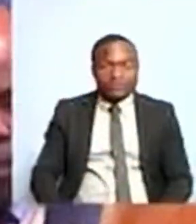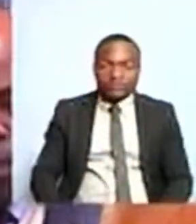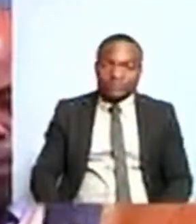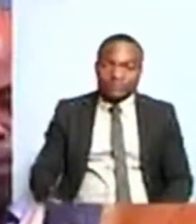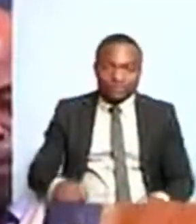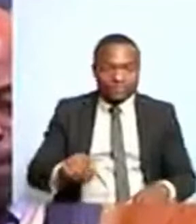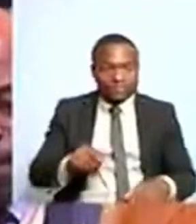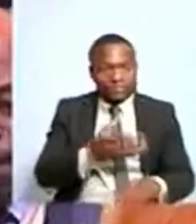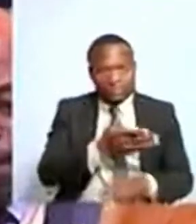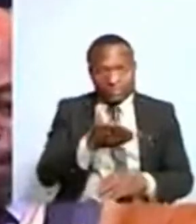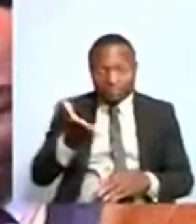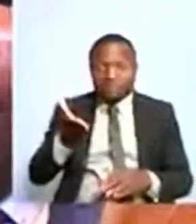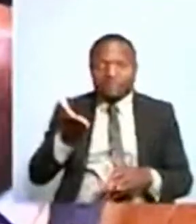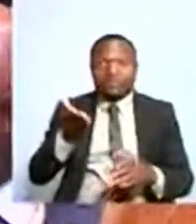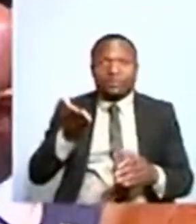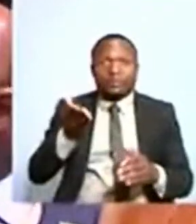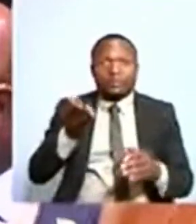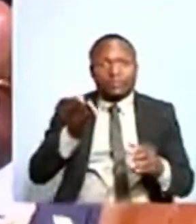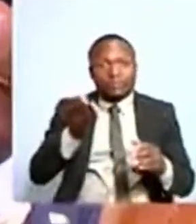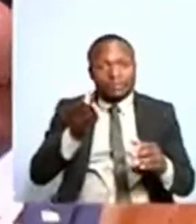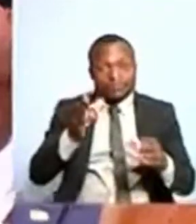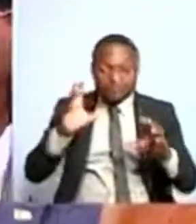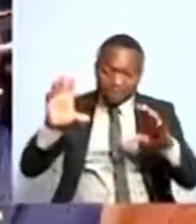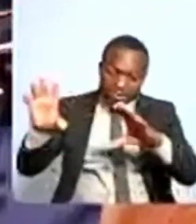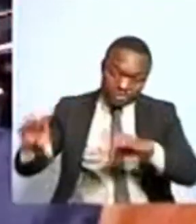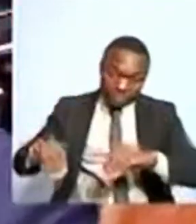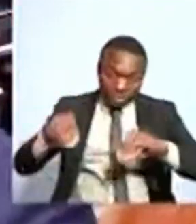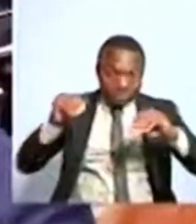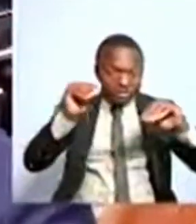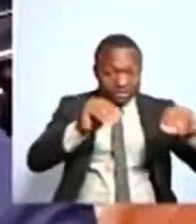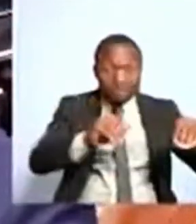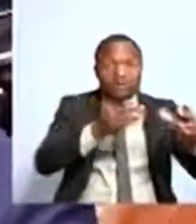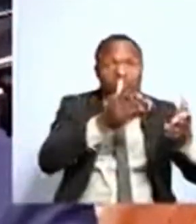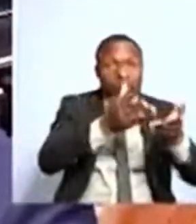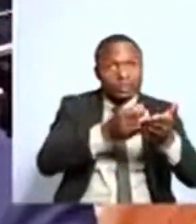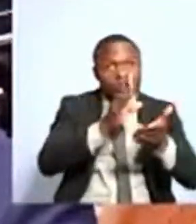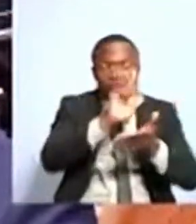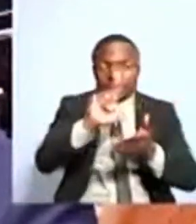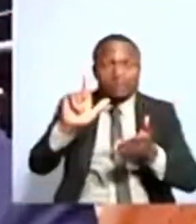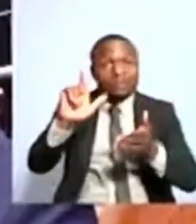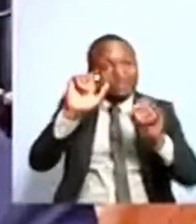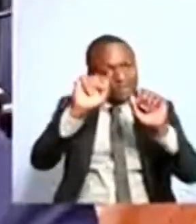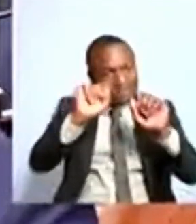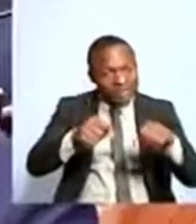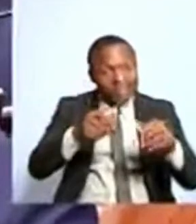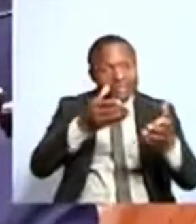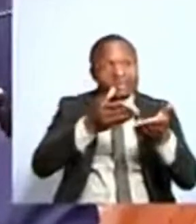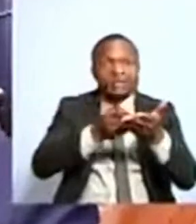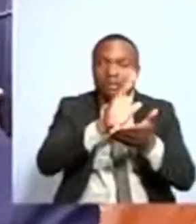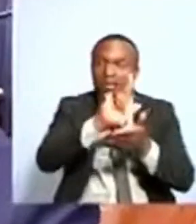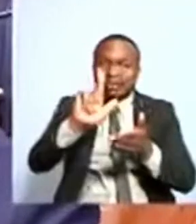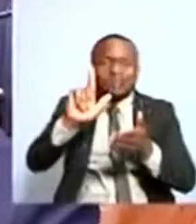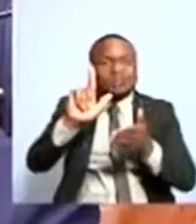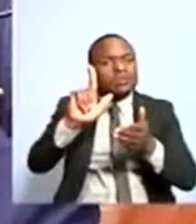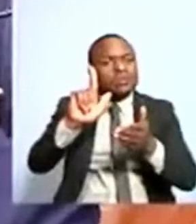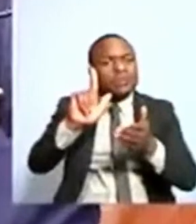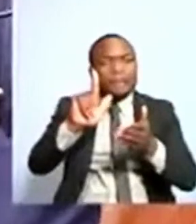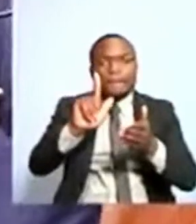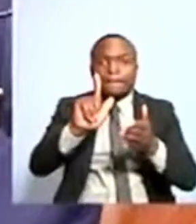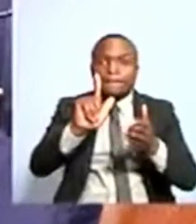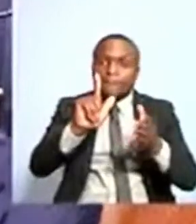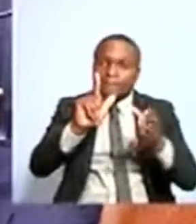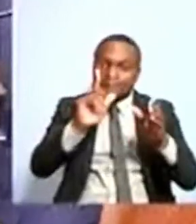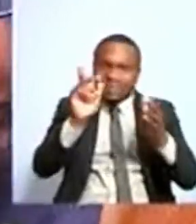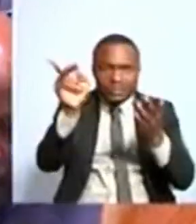postpone this bill. Let this bill be properly considered. There is no way in